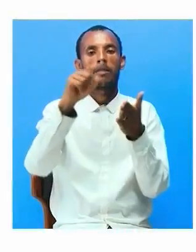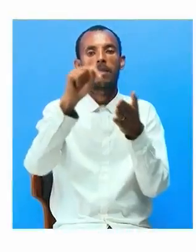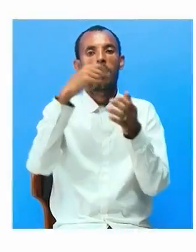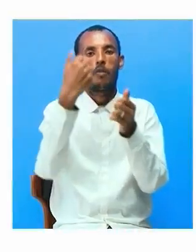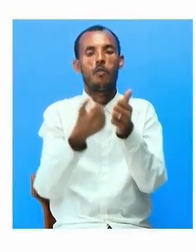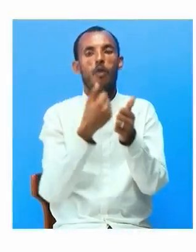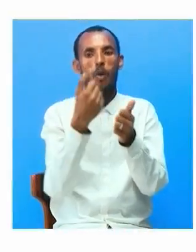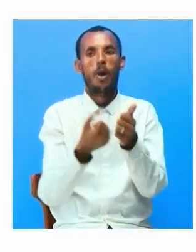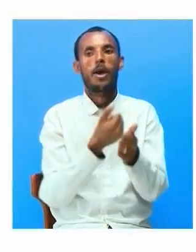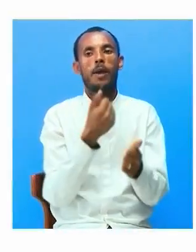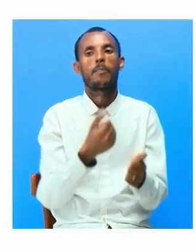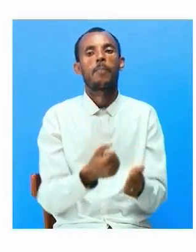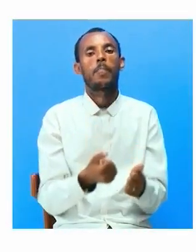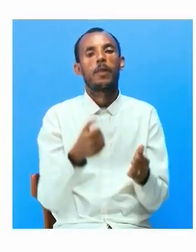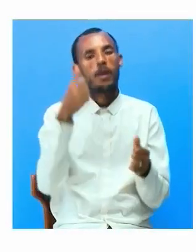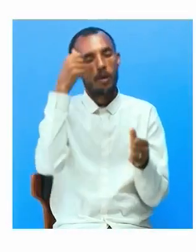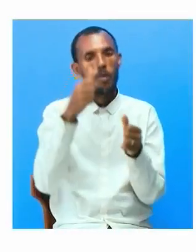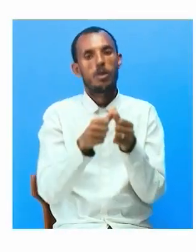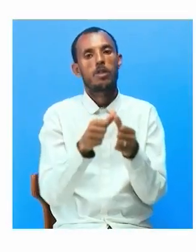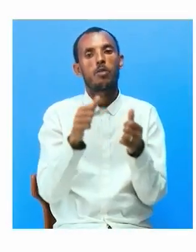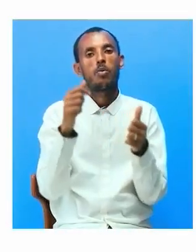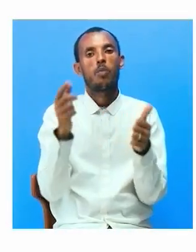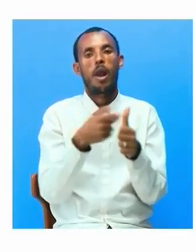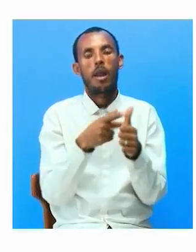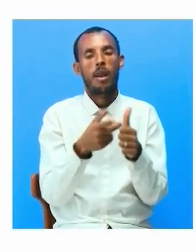following as a note. 1.